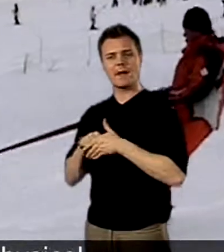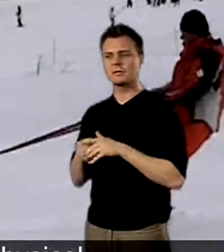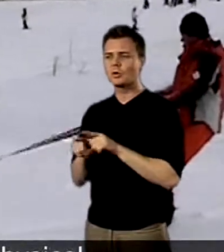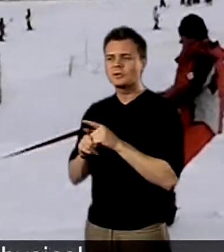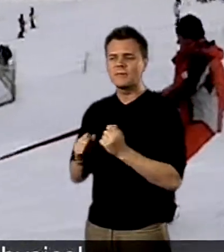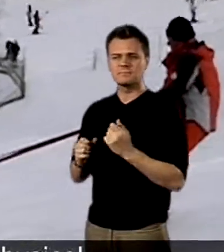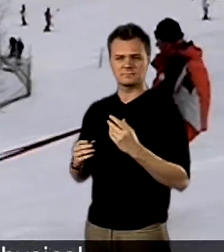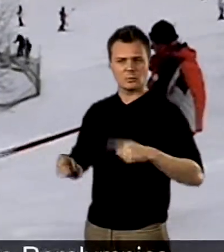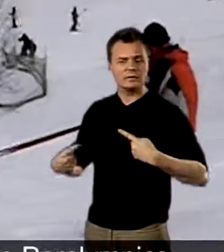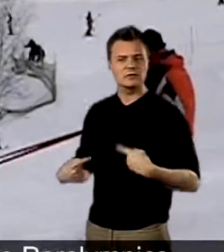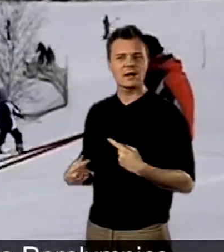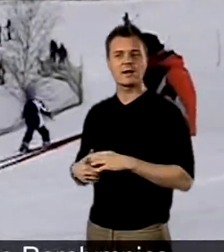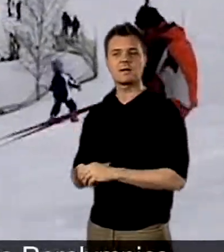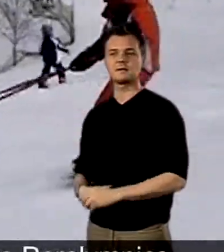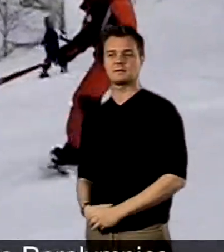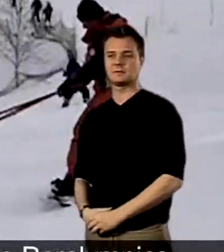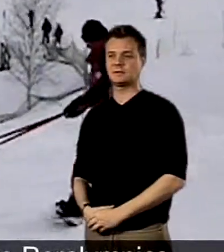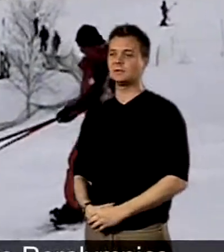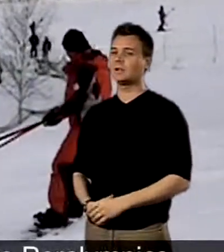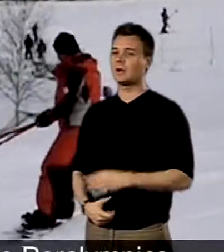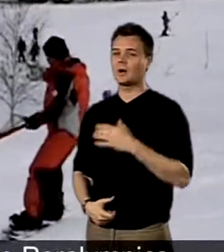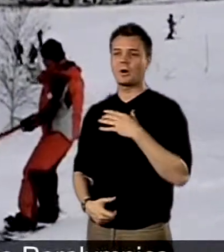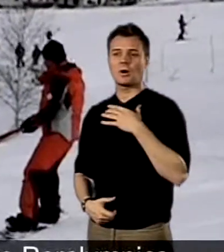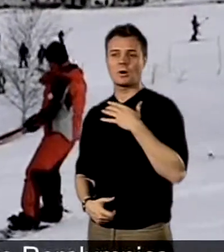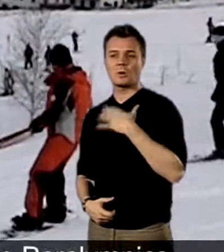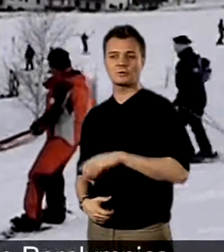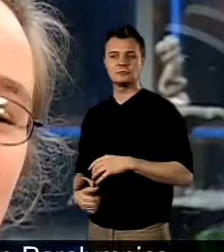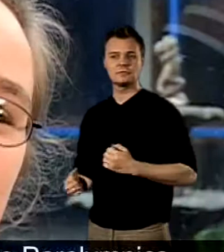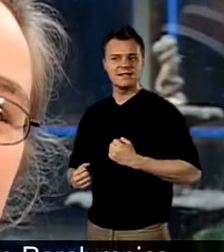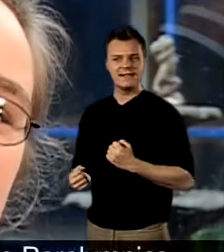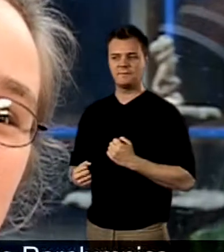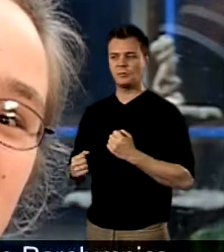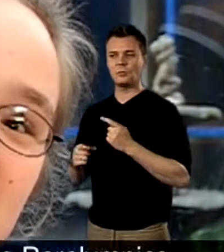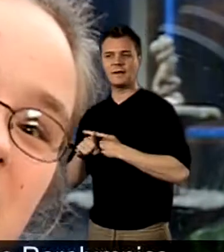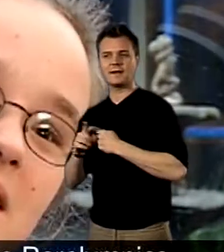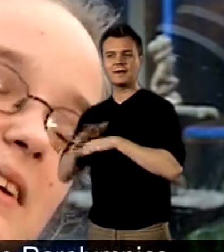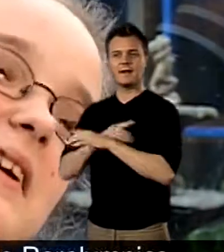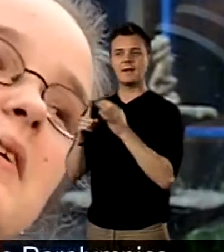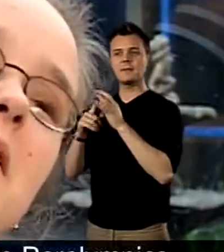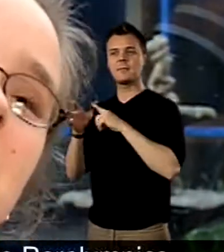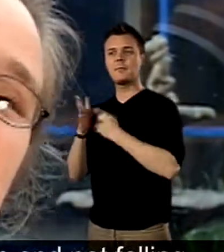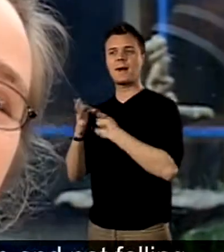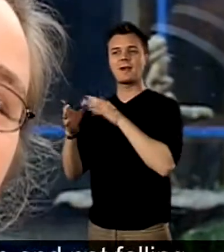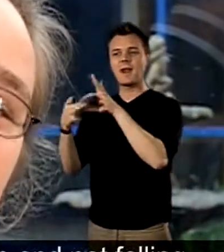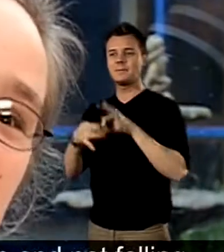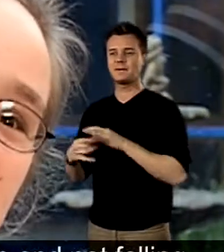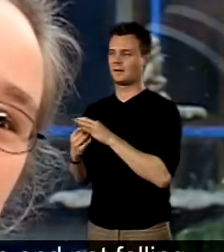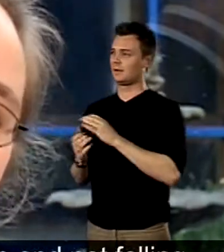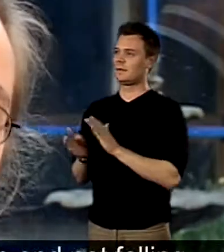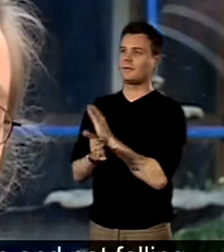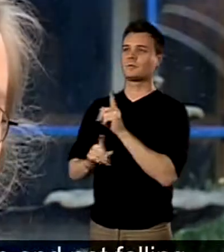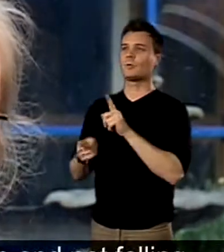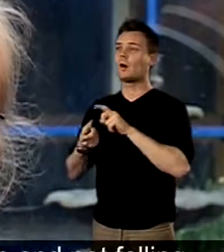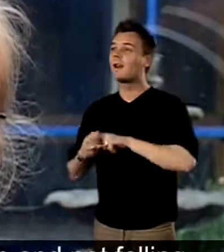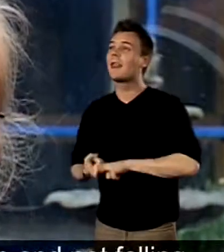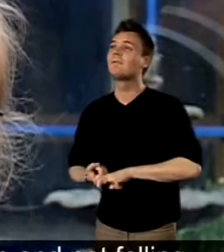sometimes uses a wheelchair. I want to swim for England in the Paralympics. The fun bit is like going up on the chairlift and then going